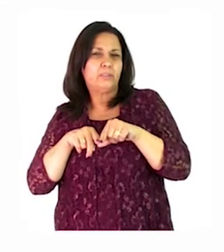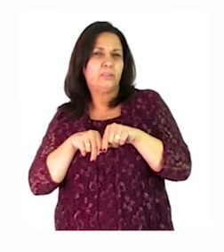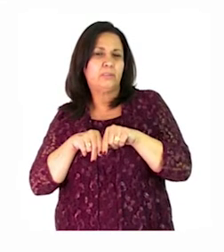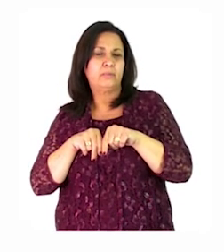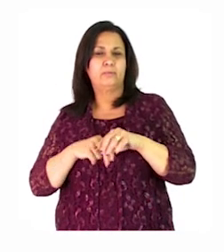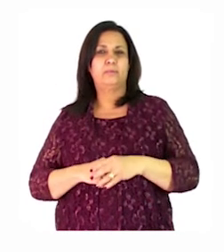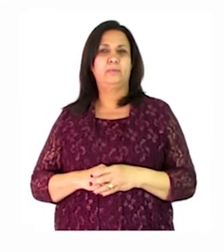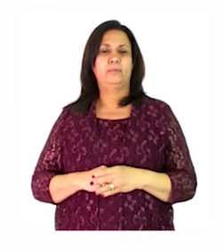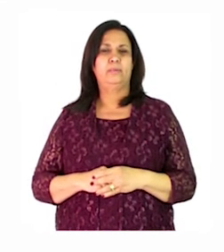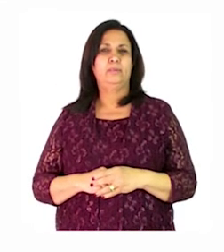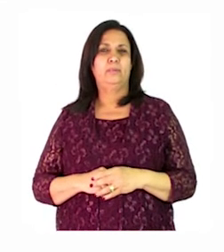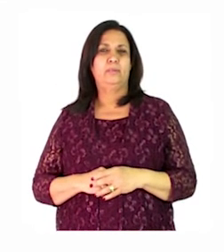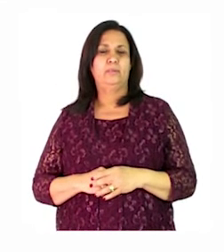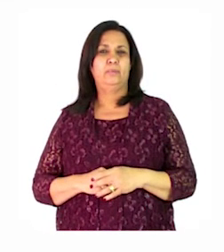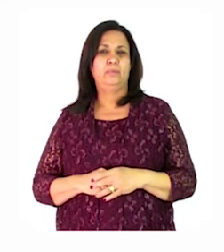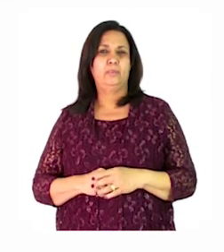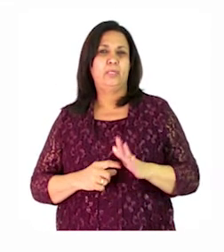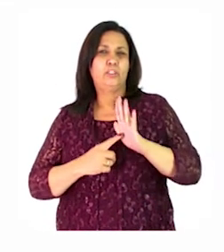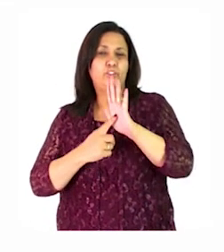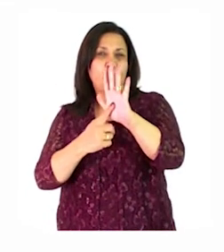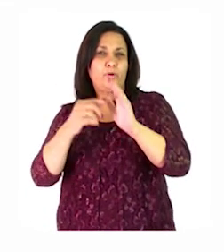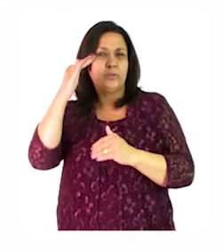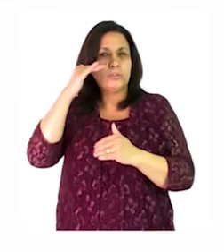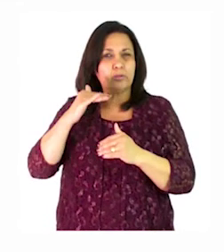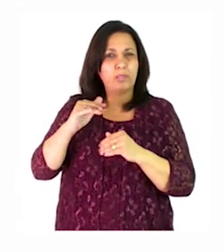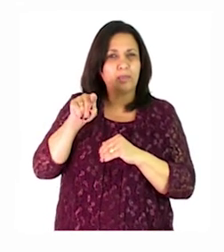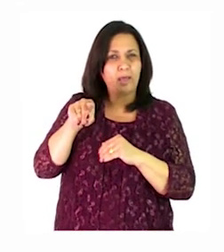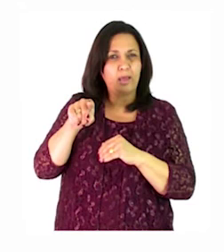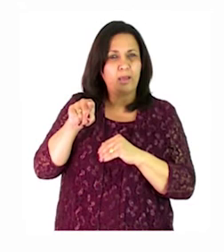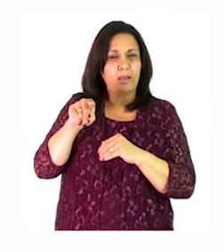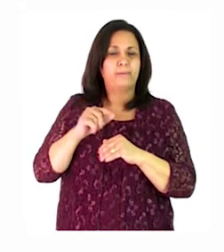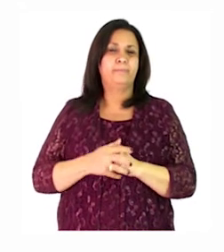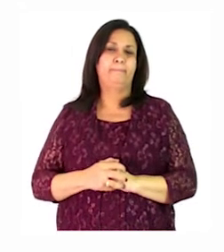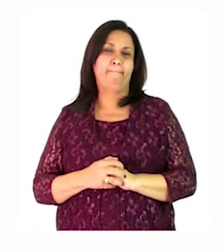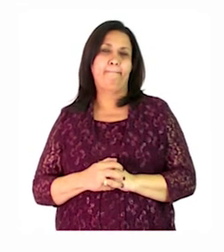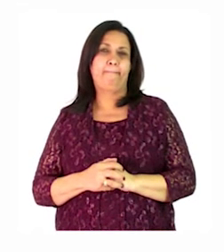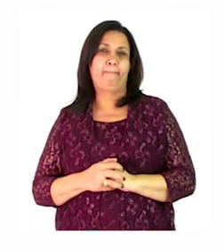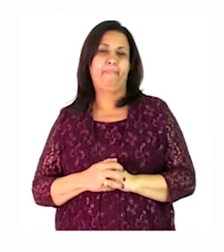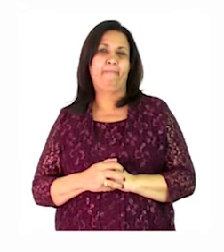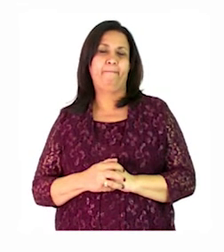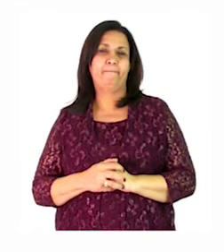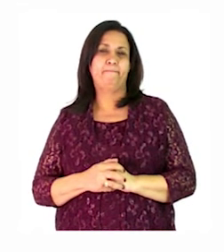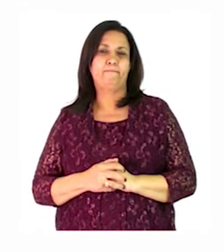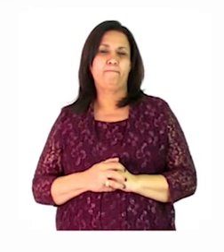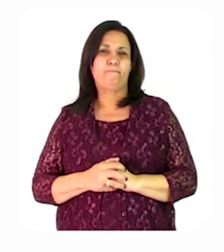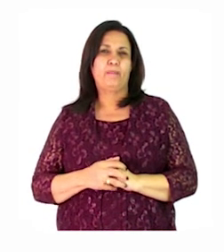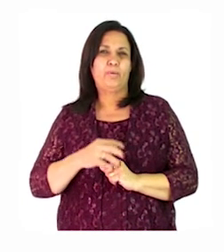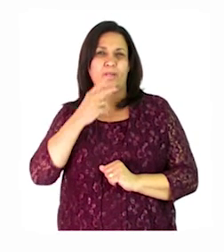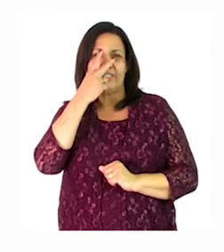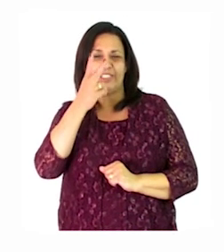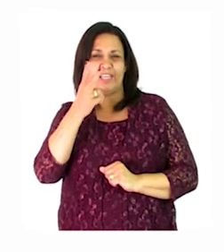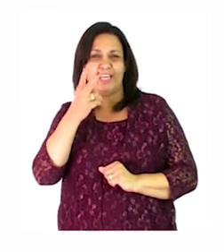just shown you just below the booklet there, under the persons, you can see there are children in